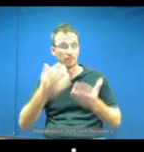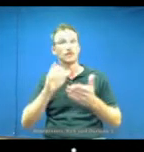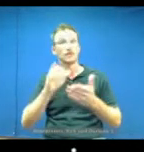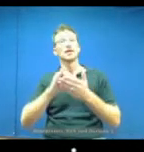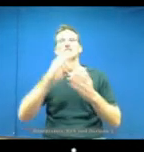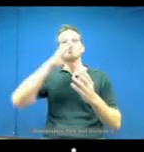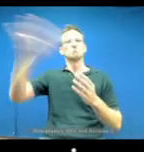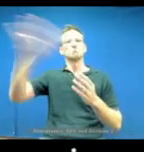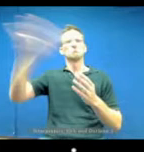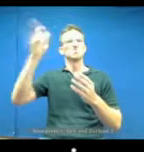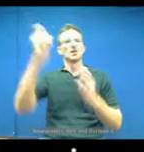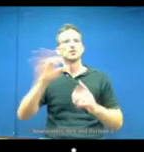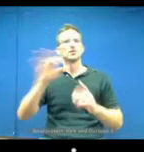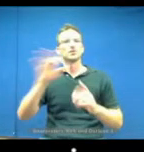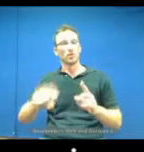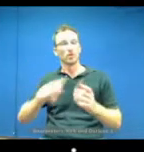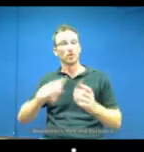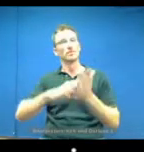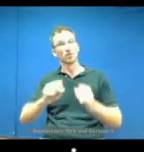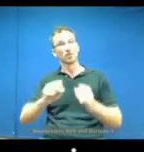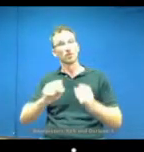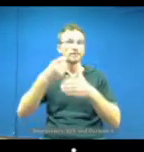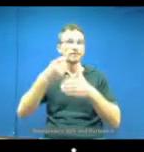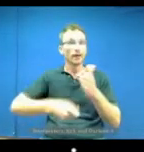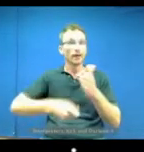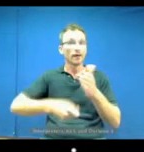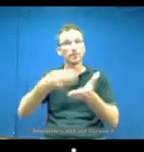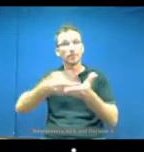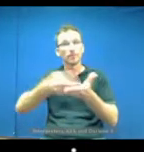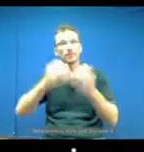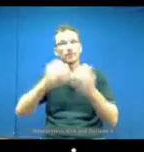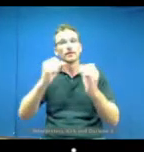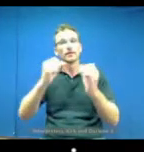in a period of imprisonment, or both.